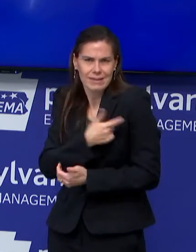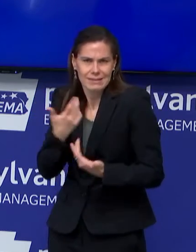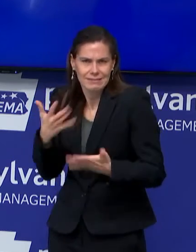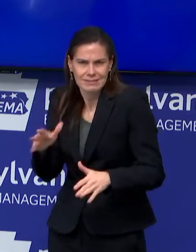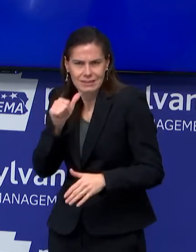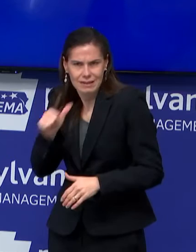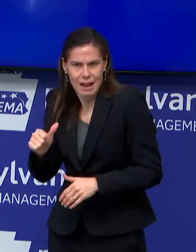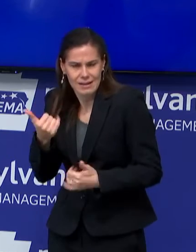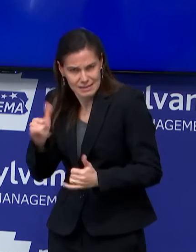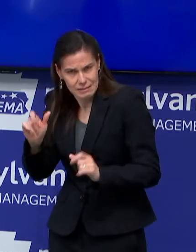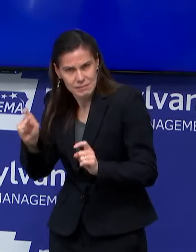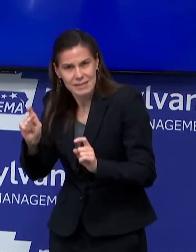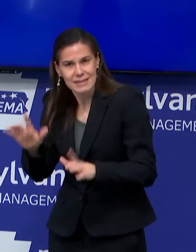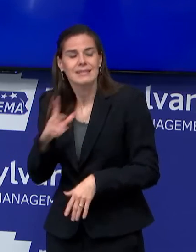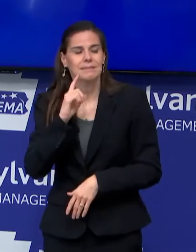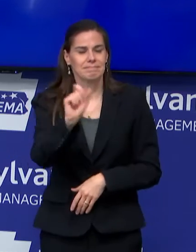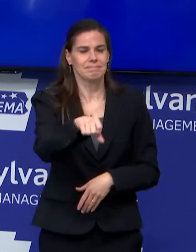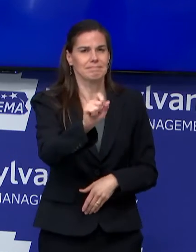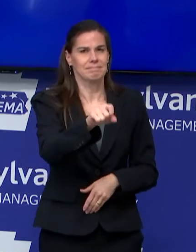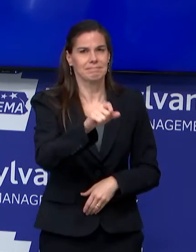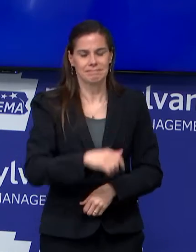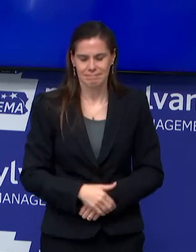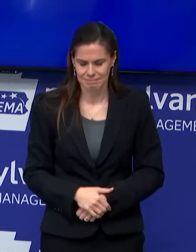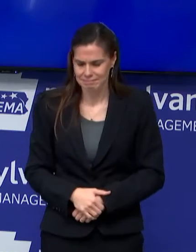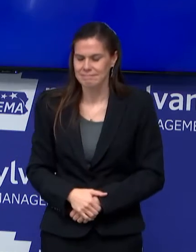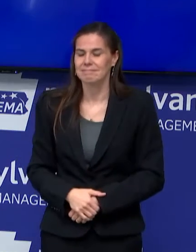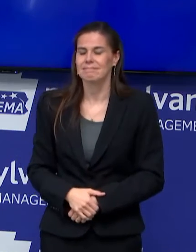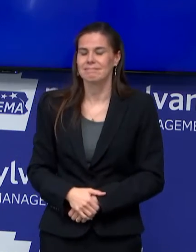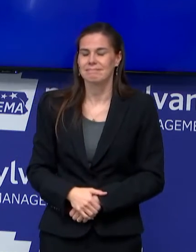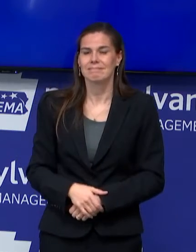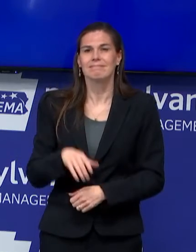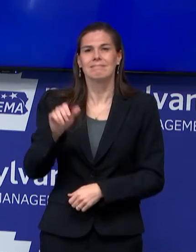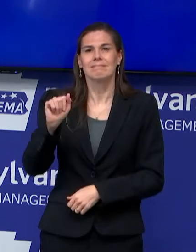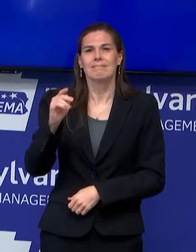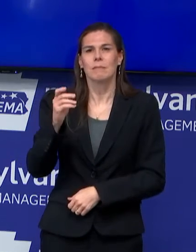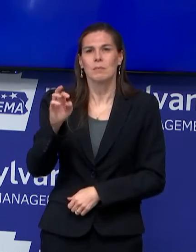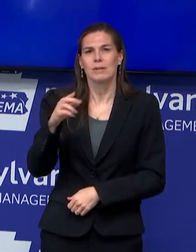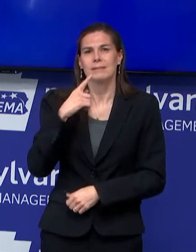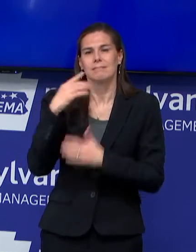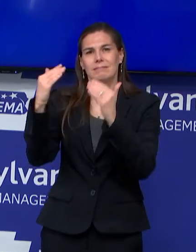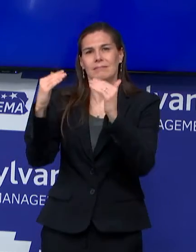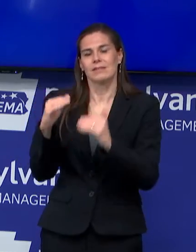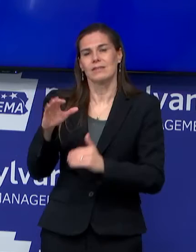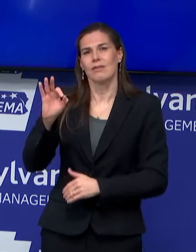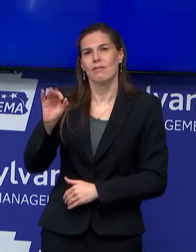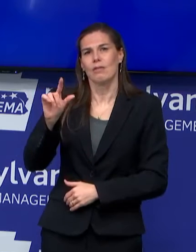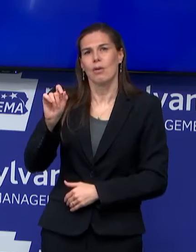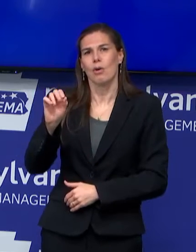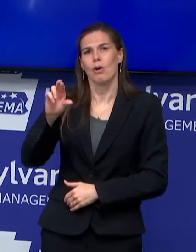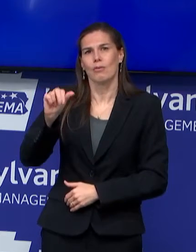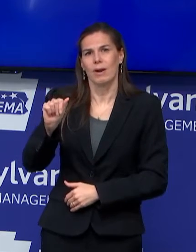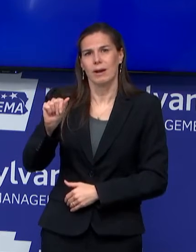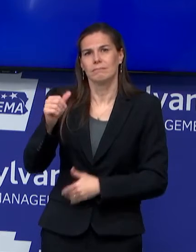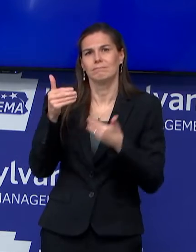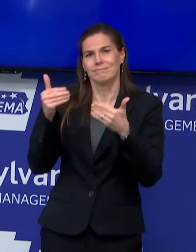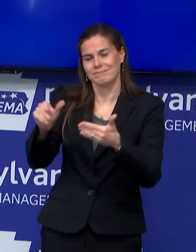you. Thank you. Next, we have Flora Pastorero from penwatch.org. You should be able to unmute.